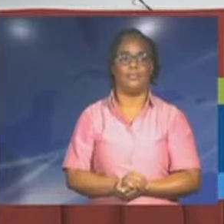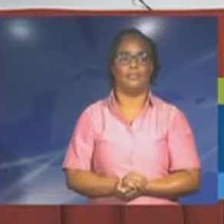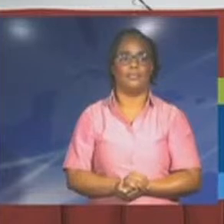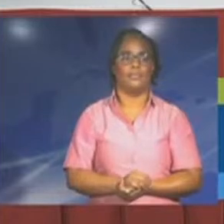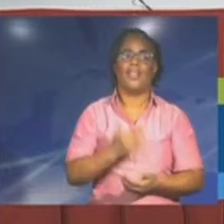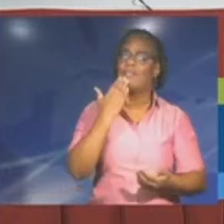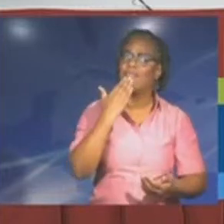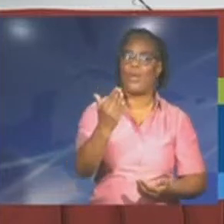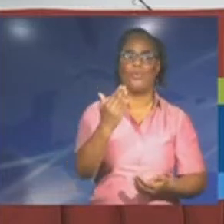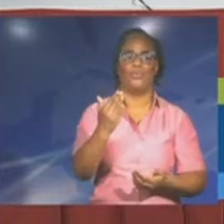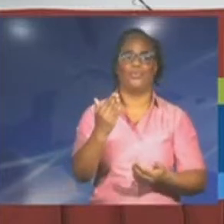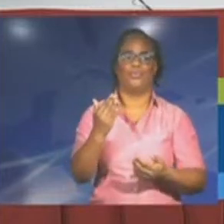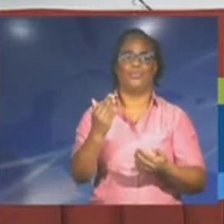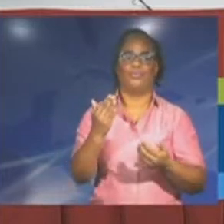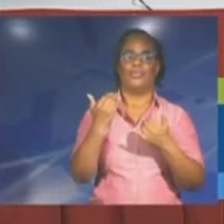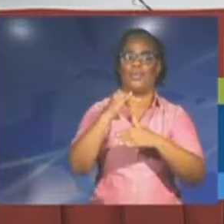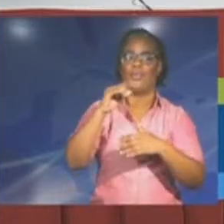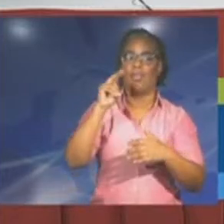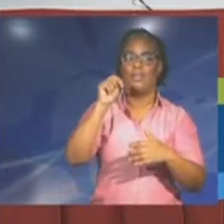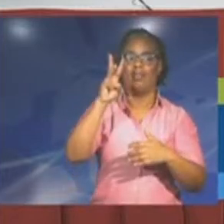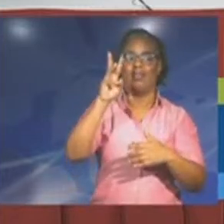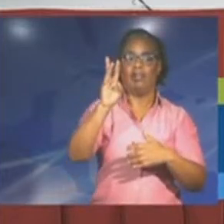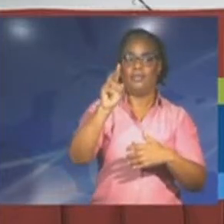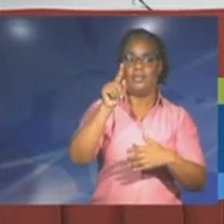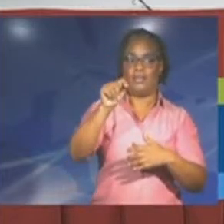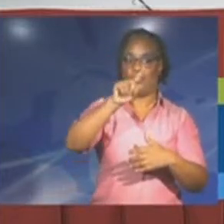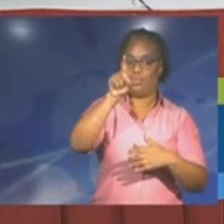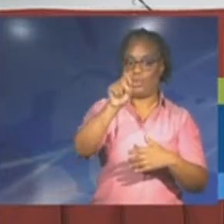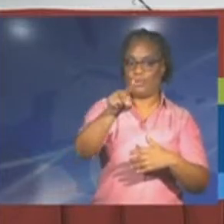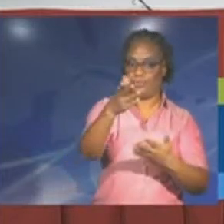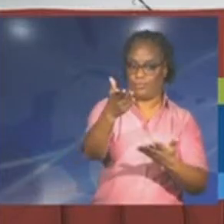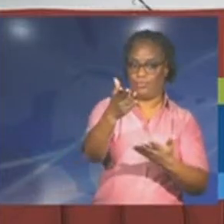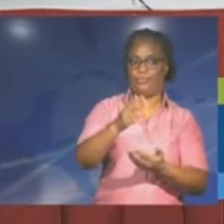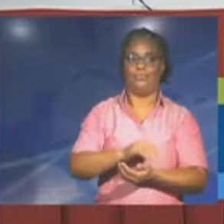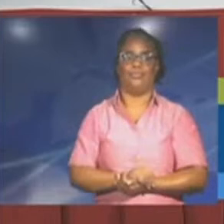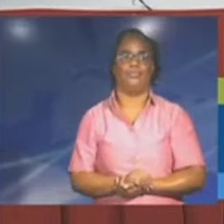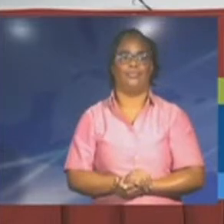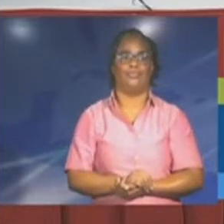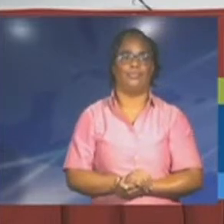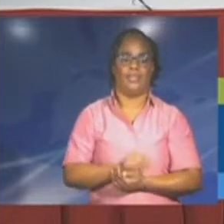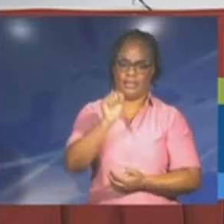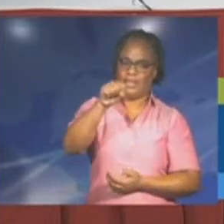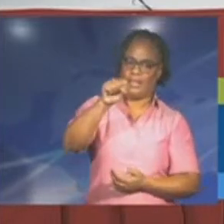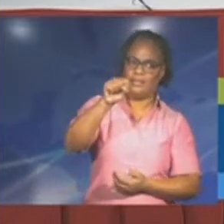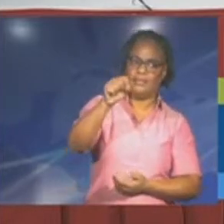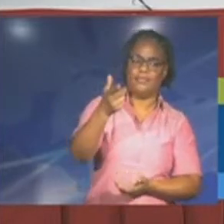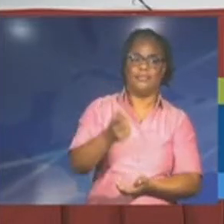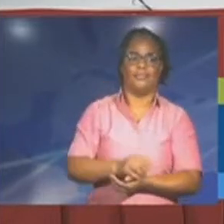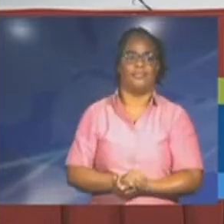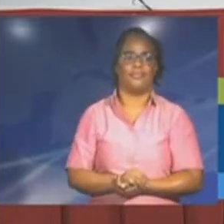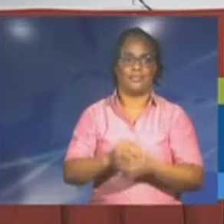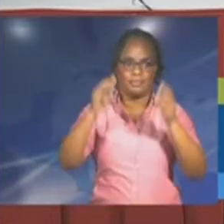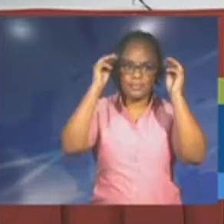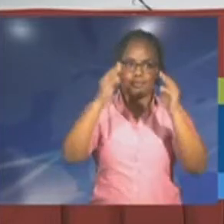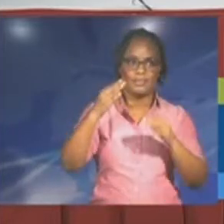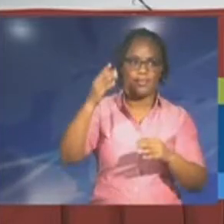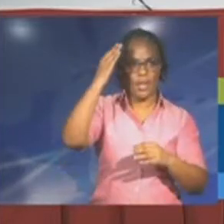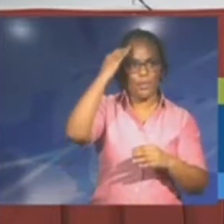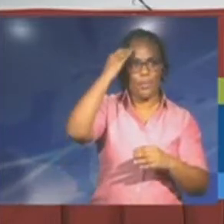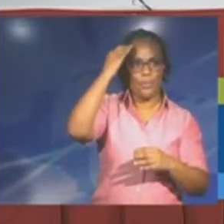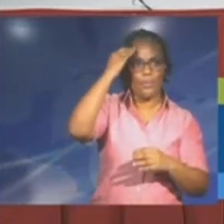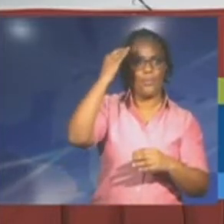you have a question? Yes, I do. Minister, I know we had numbers for